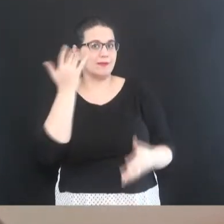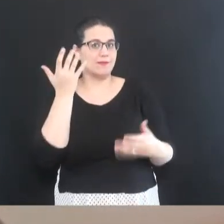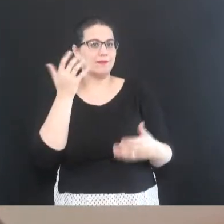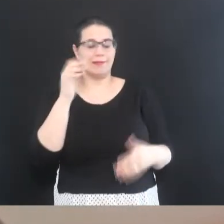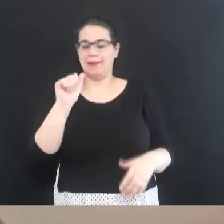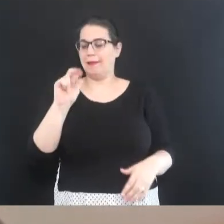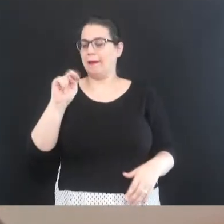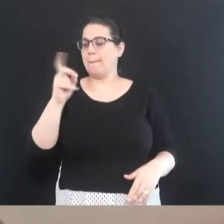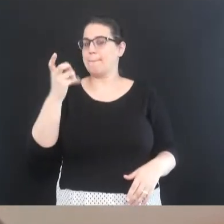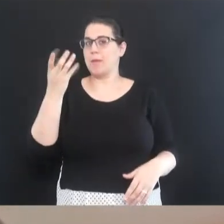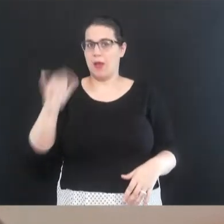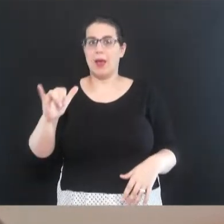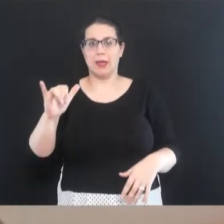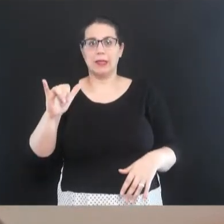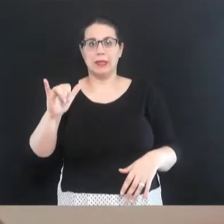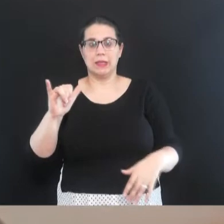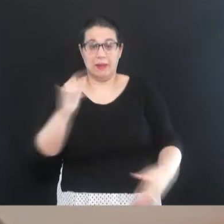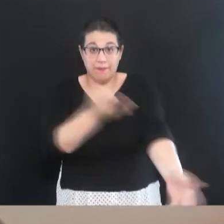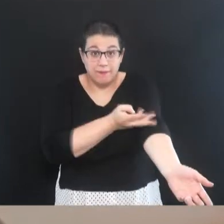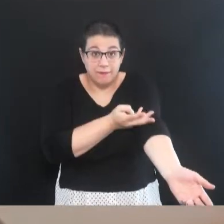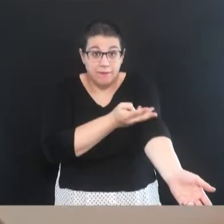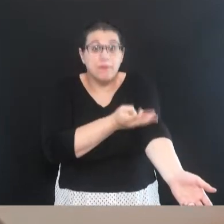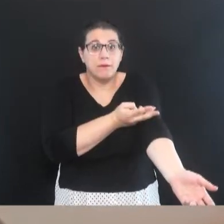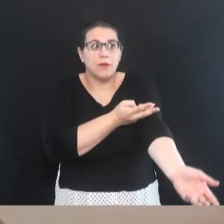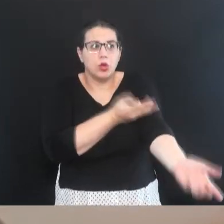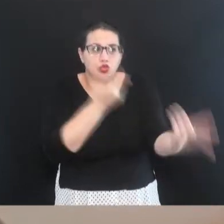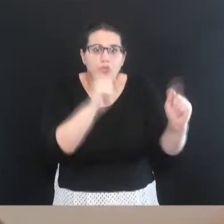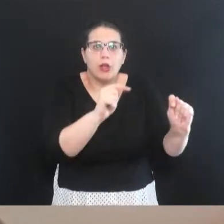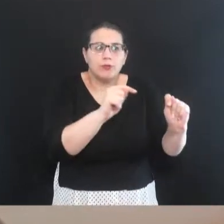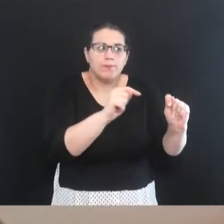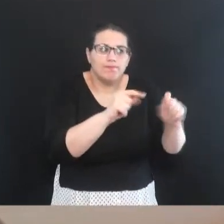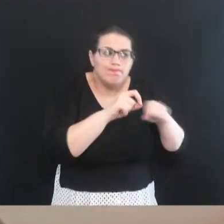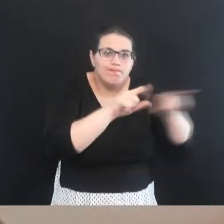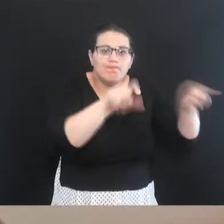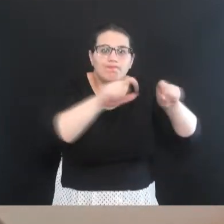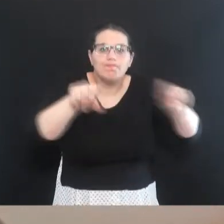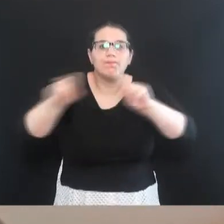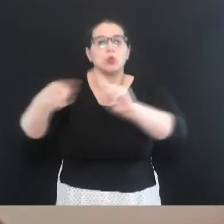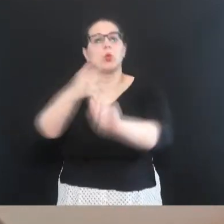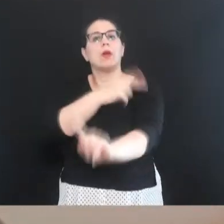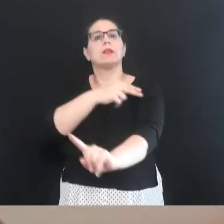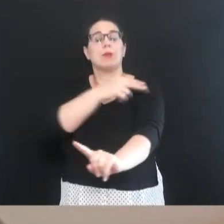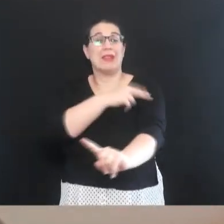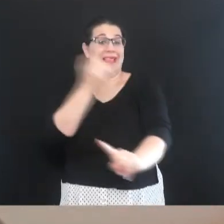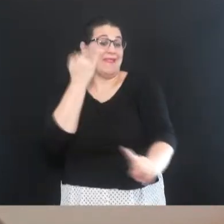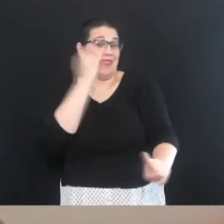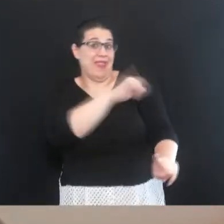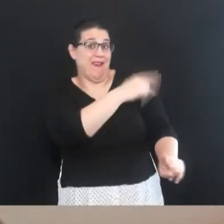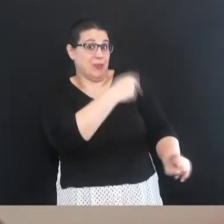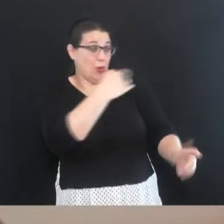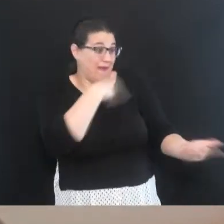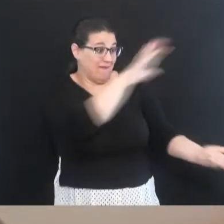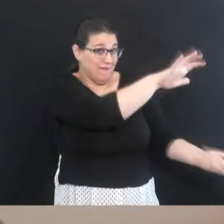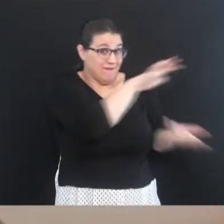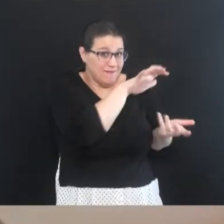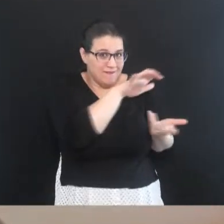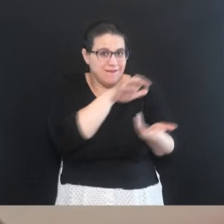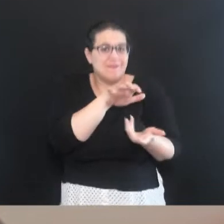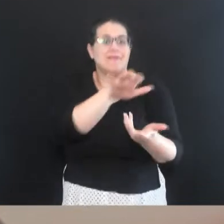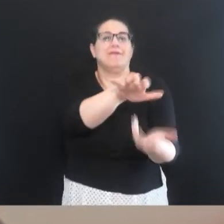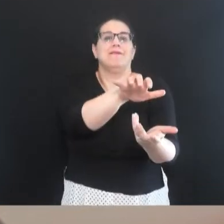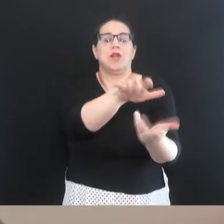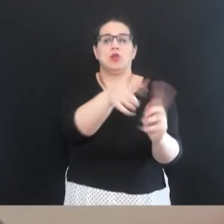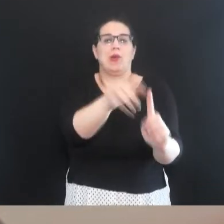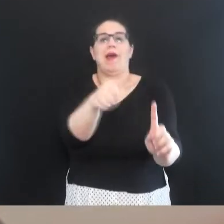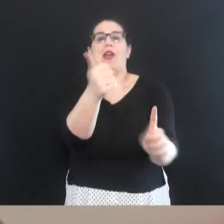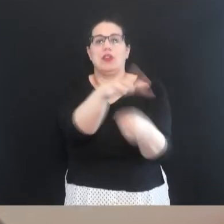intravenous antibodies that we have in our hospitals across the state, to various locations where we need